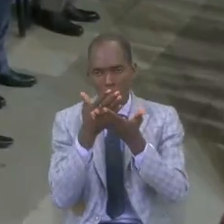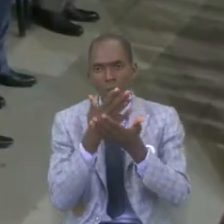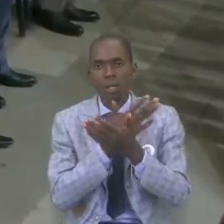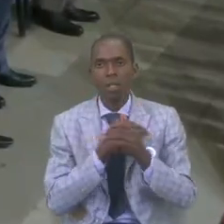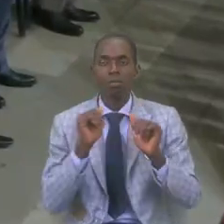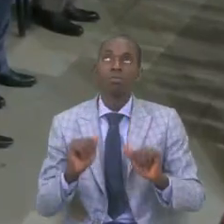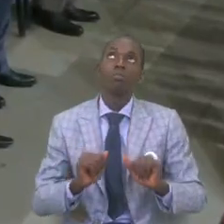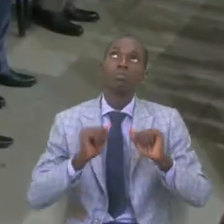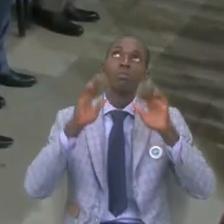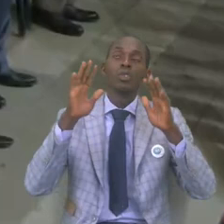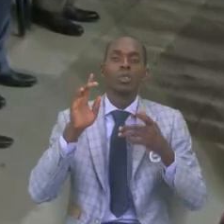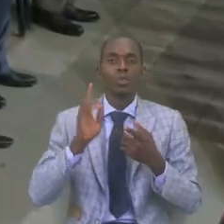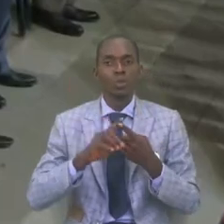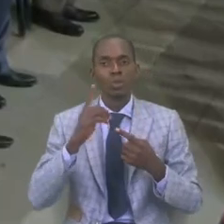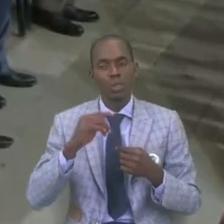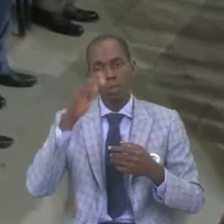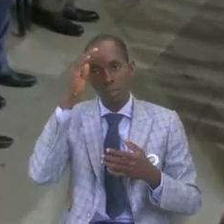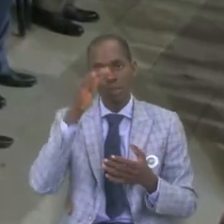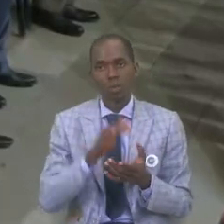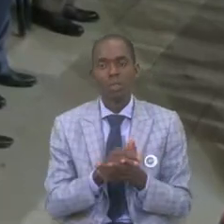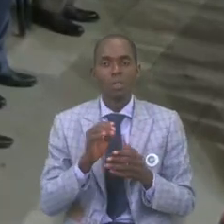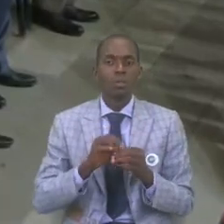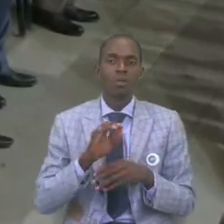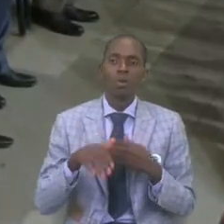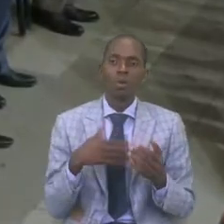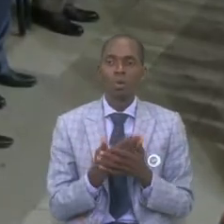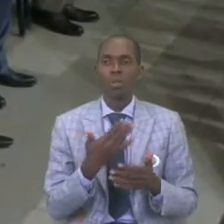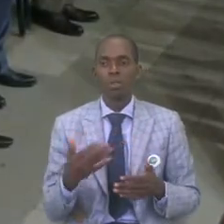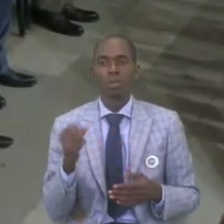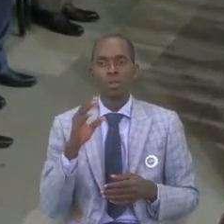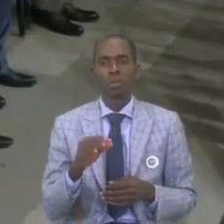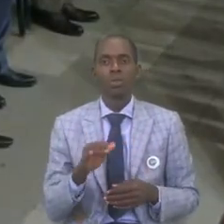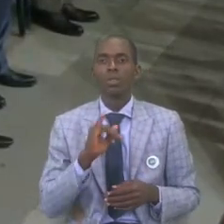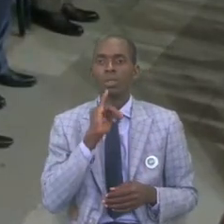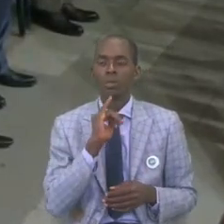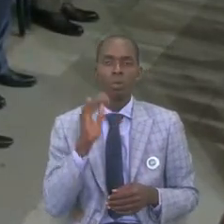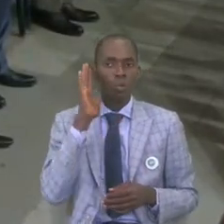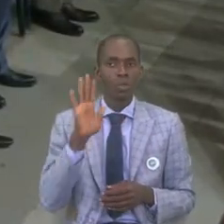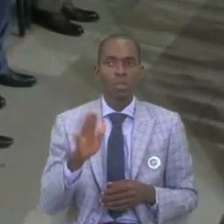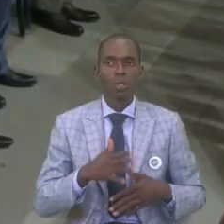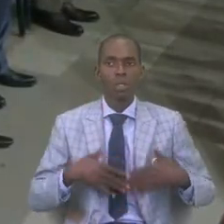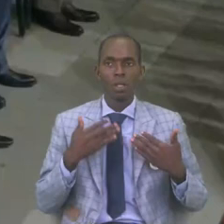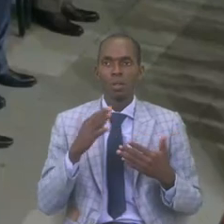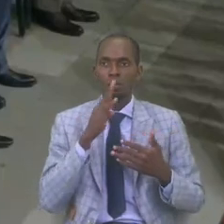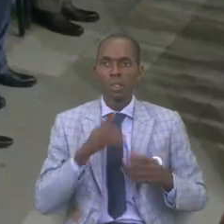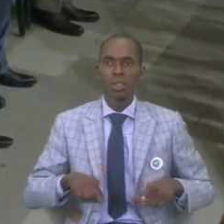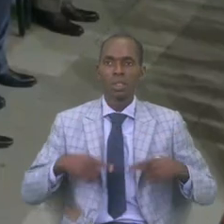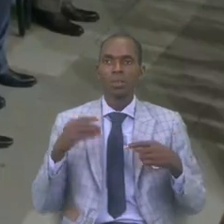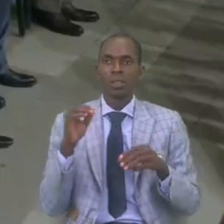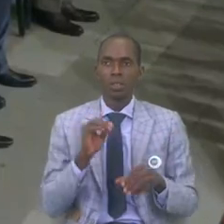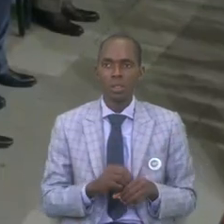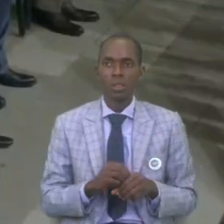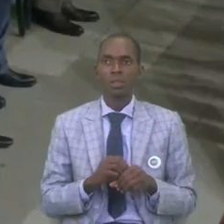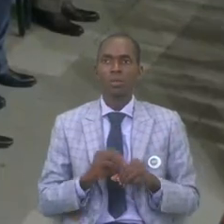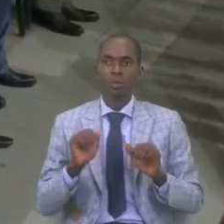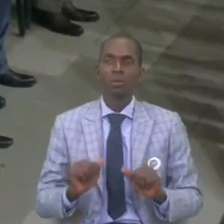submissive unto the husband in all things, so your life will be lived in submission to the